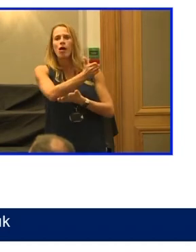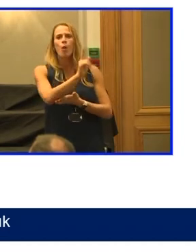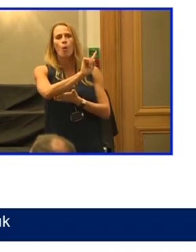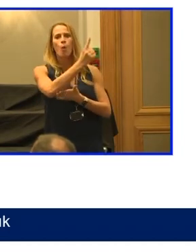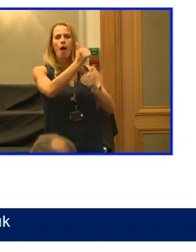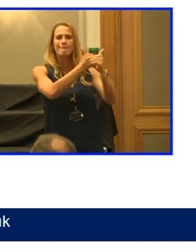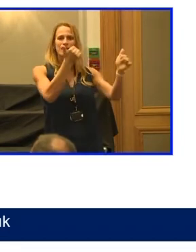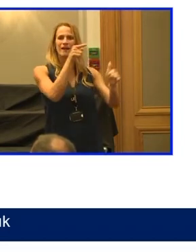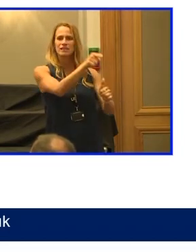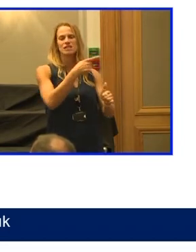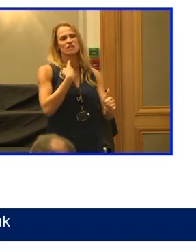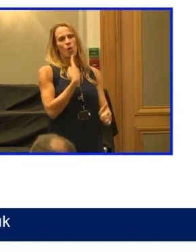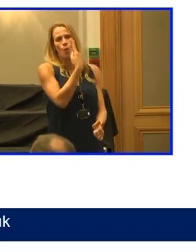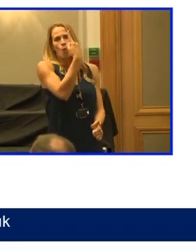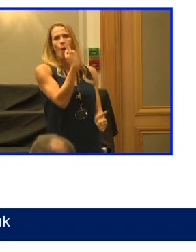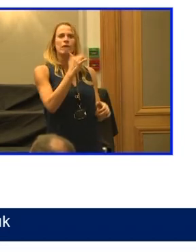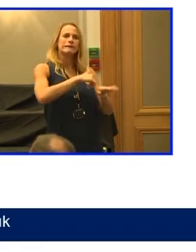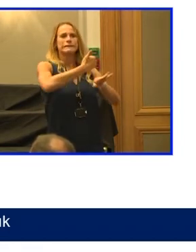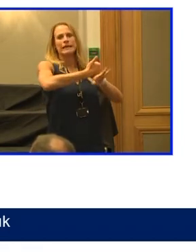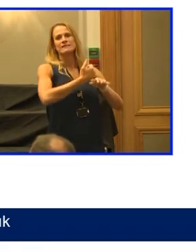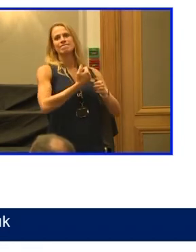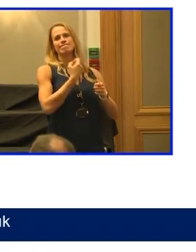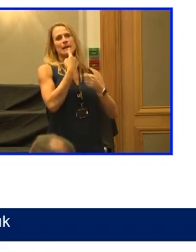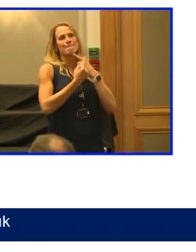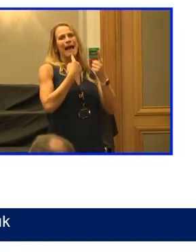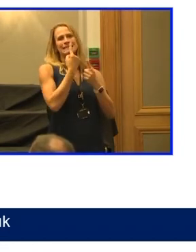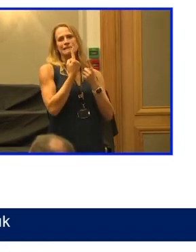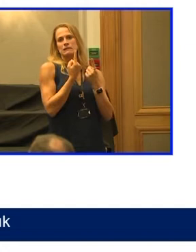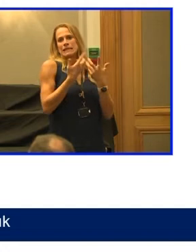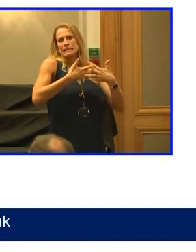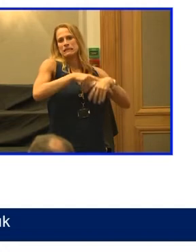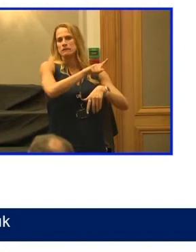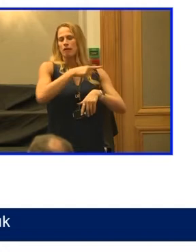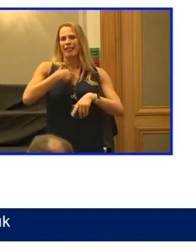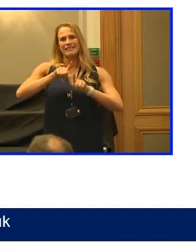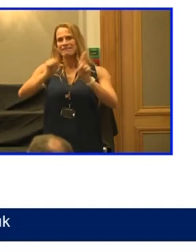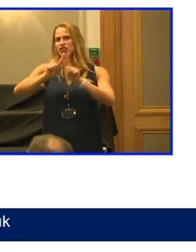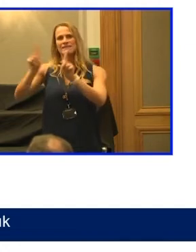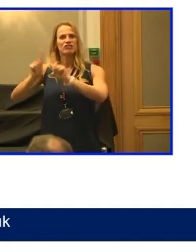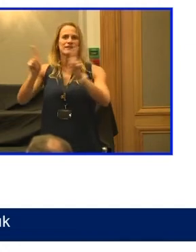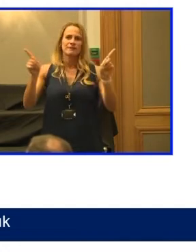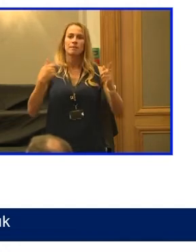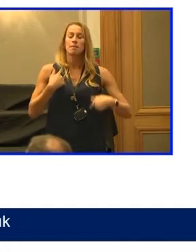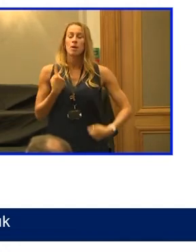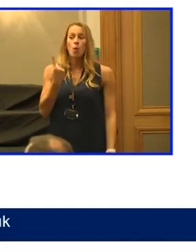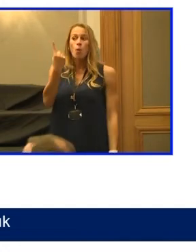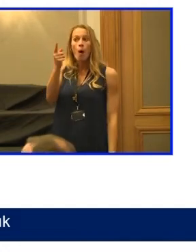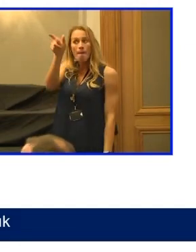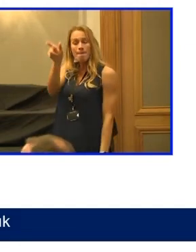of commands. You go to another one, you got another set of commands. So that's like asking drivers in the room, here you go, there's one manufacturer,